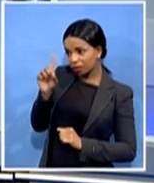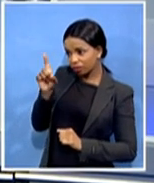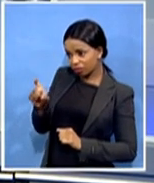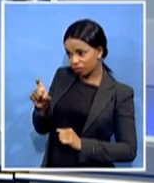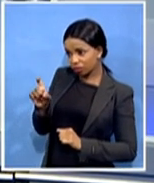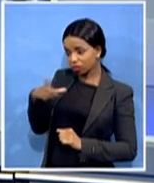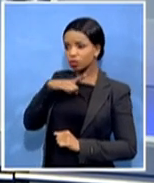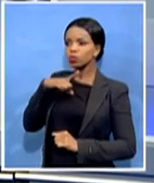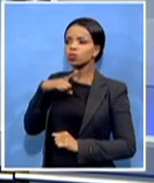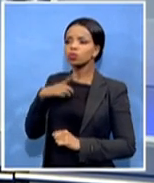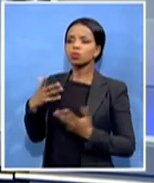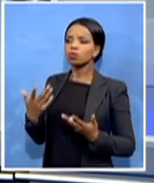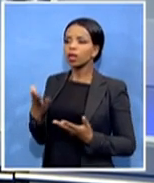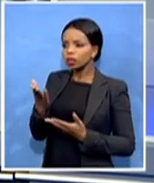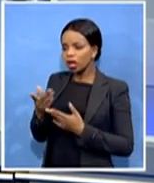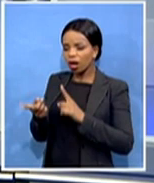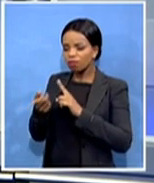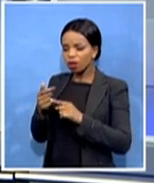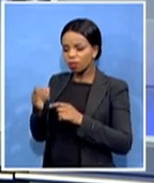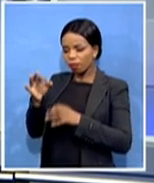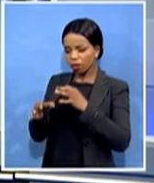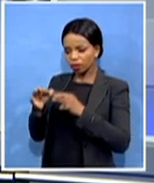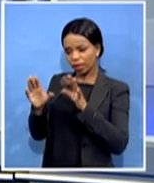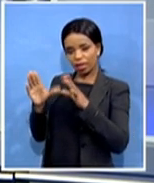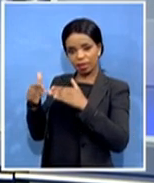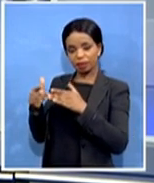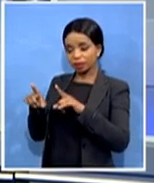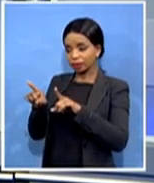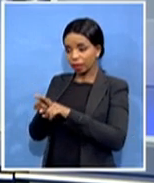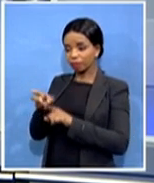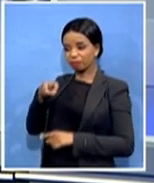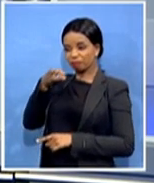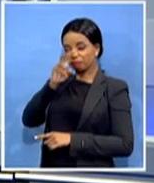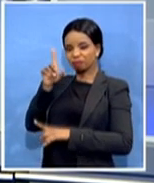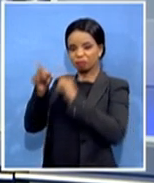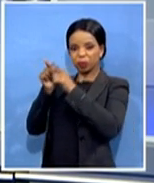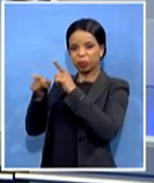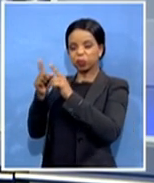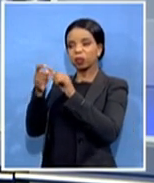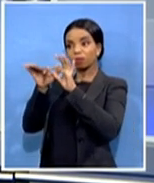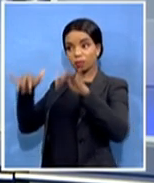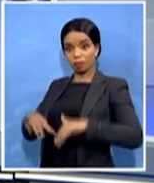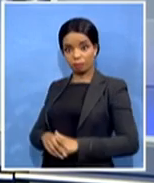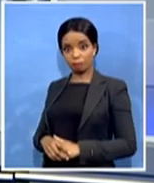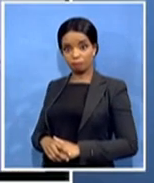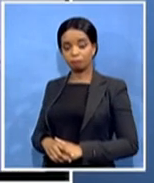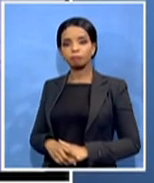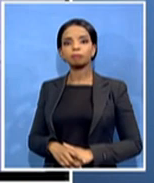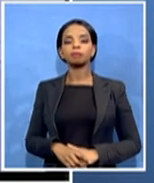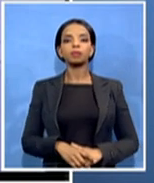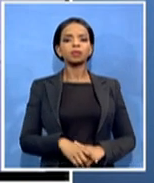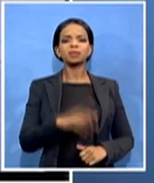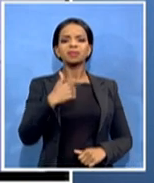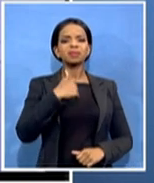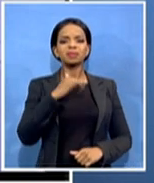harsh criticism from civil society? No, I wouldn't say it's more of pressure from